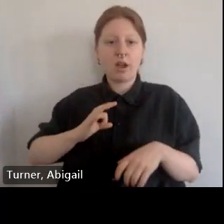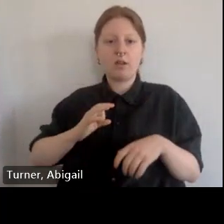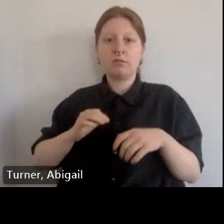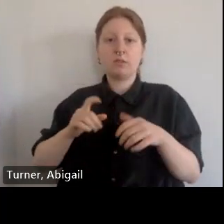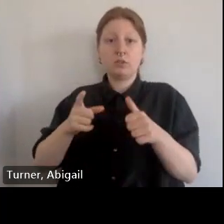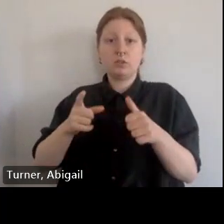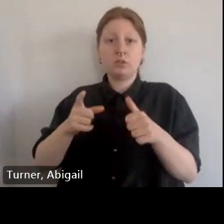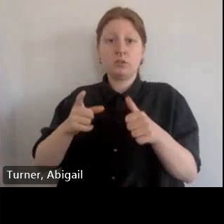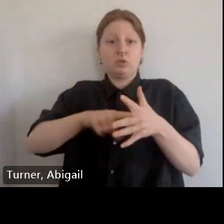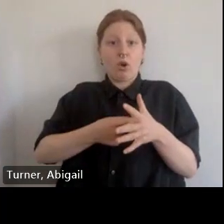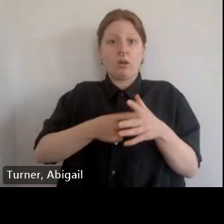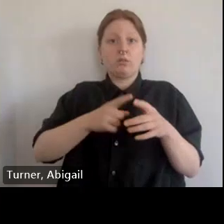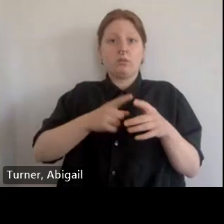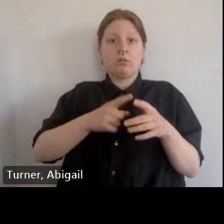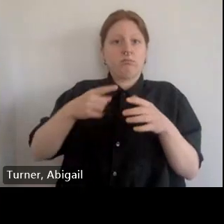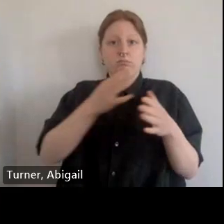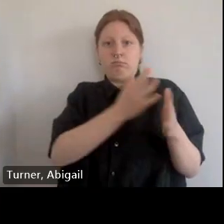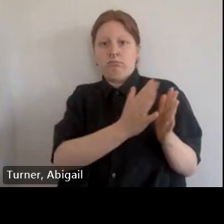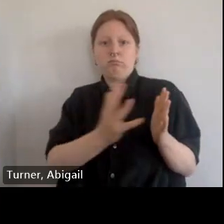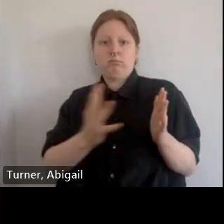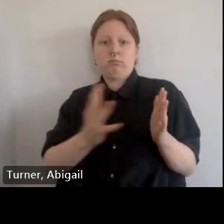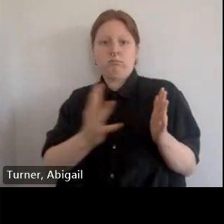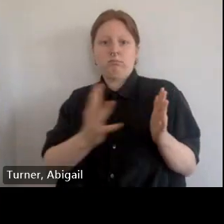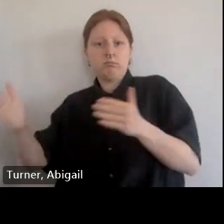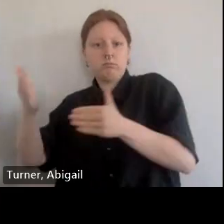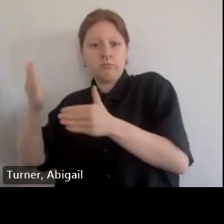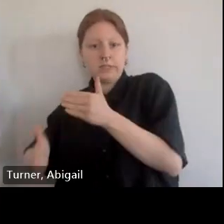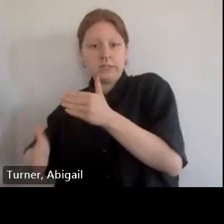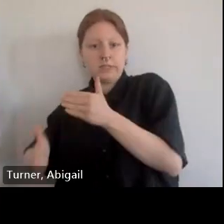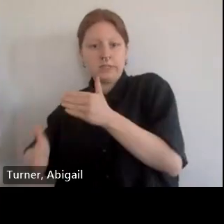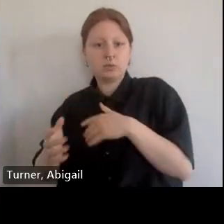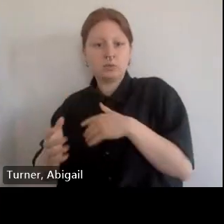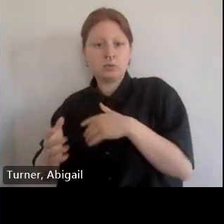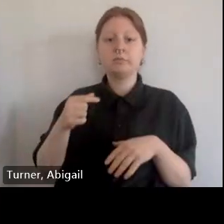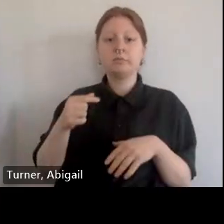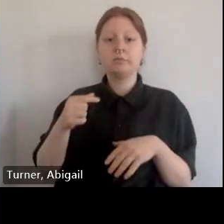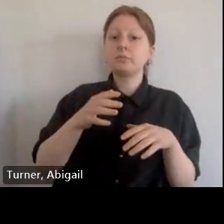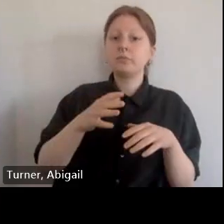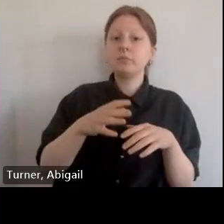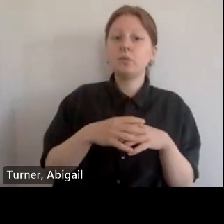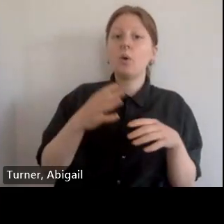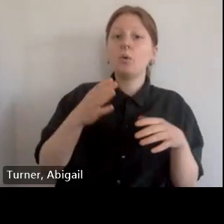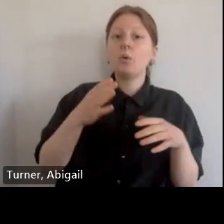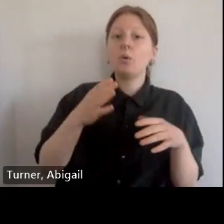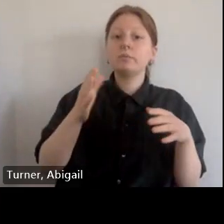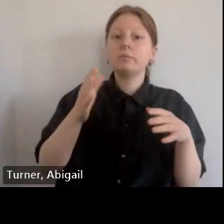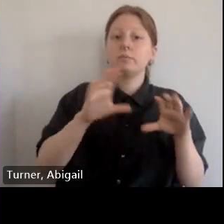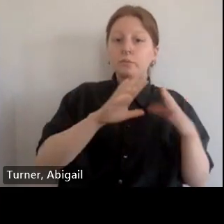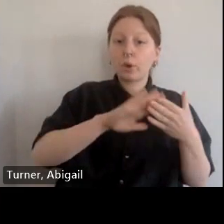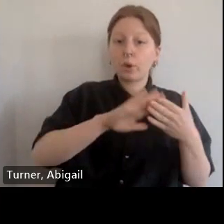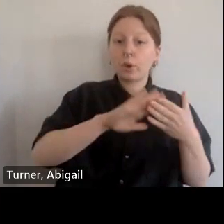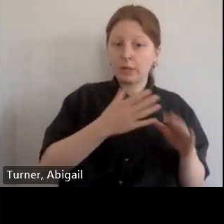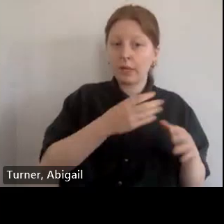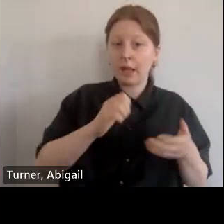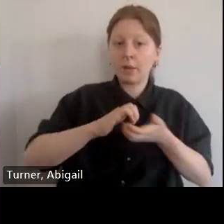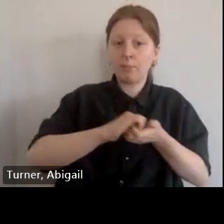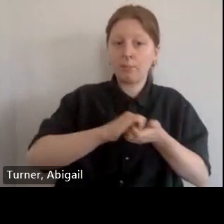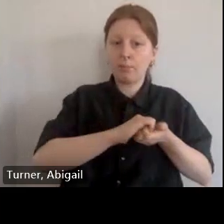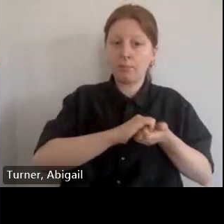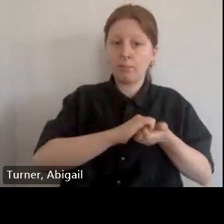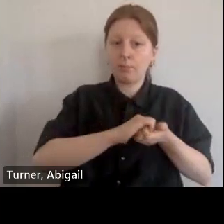the scope of the Communities and Partnerships Department is both internal and external, hence that name partnerships. So not